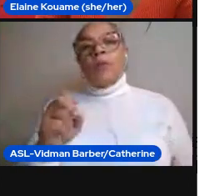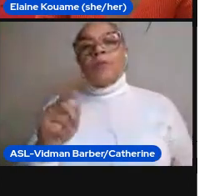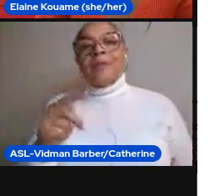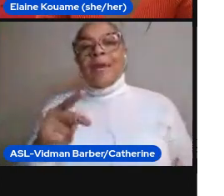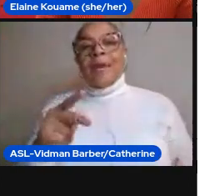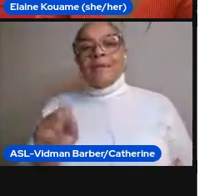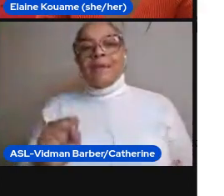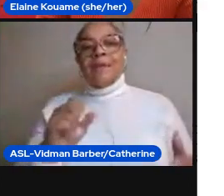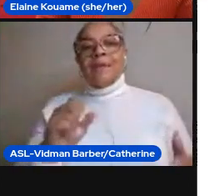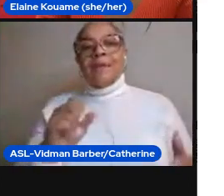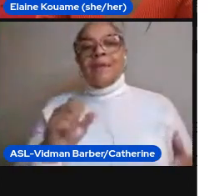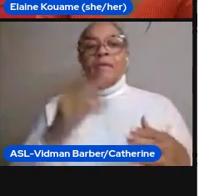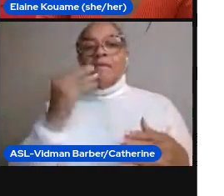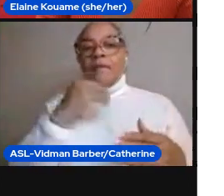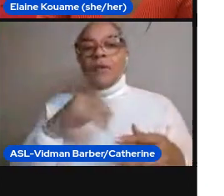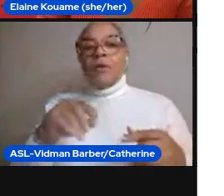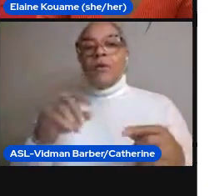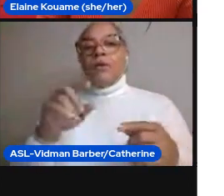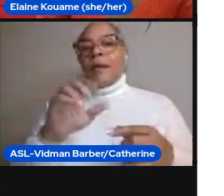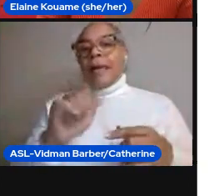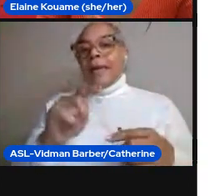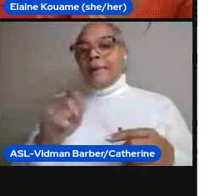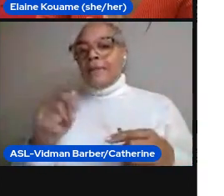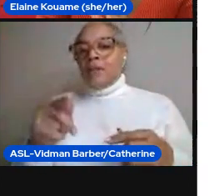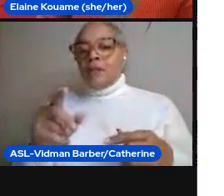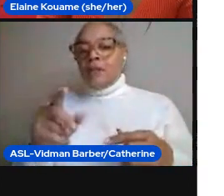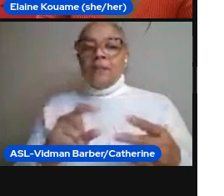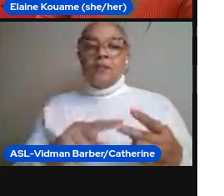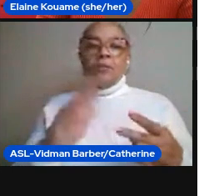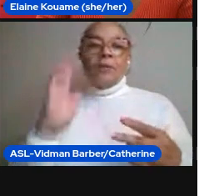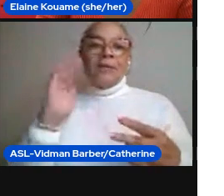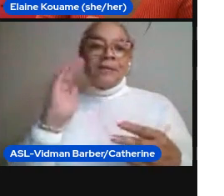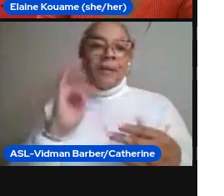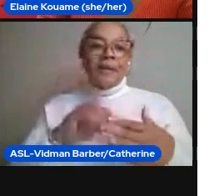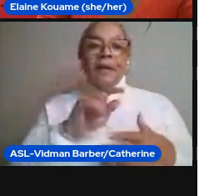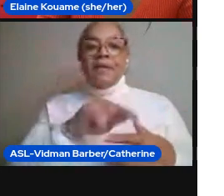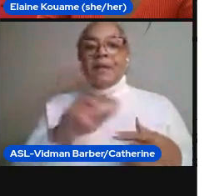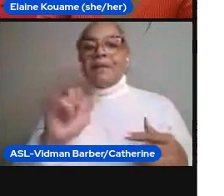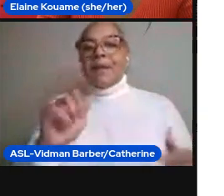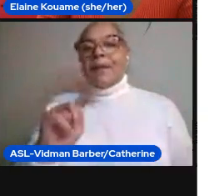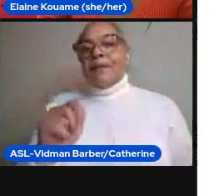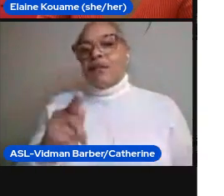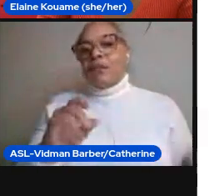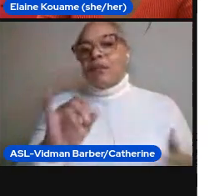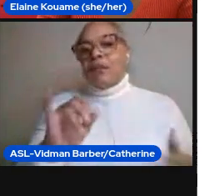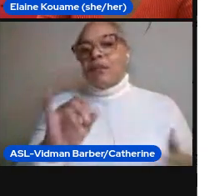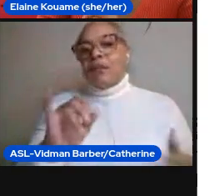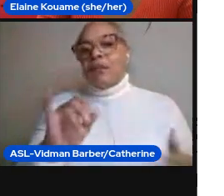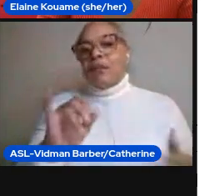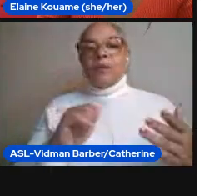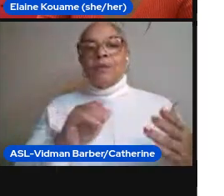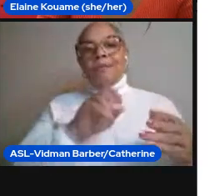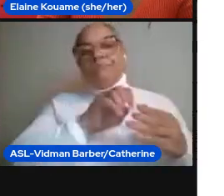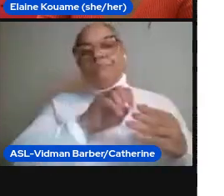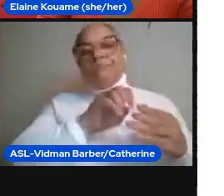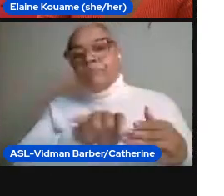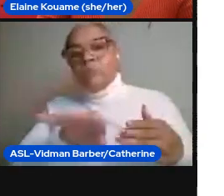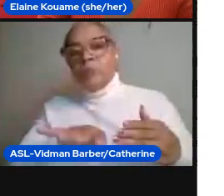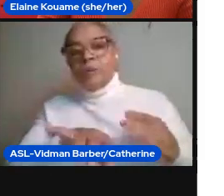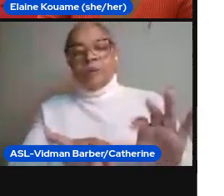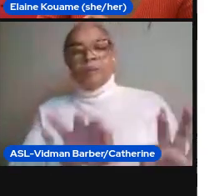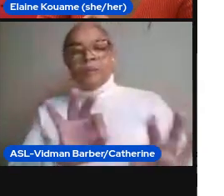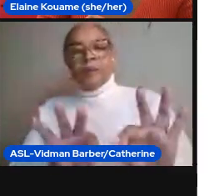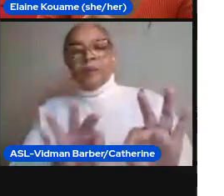of food antigens, you will expect that these antigens will reach out the gut, they'll be picked up by